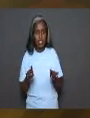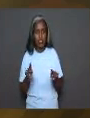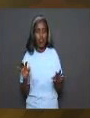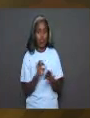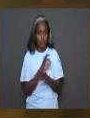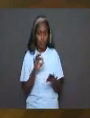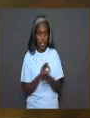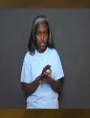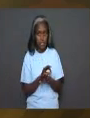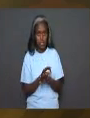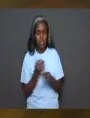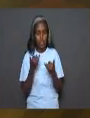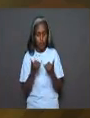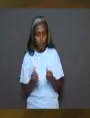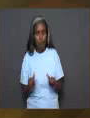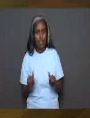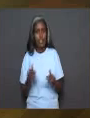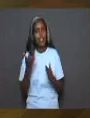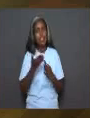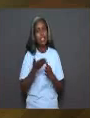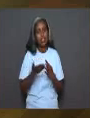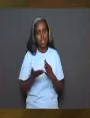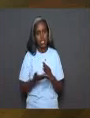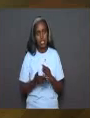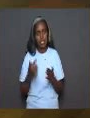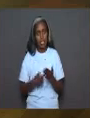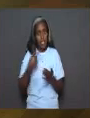of functions over intervals.